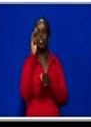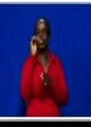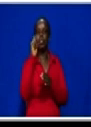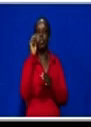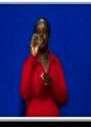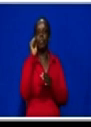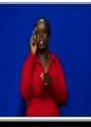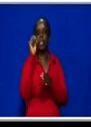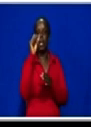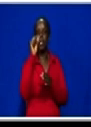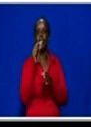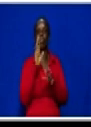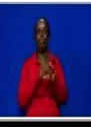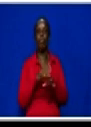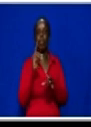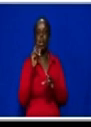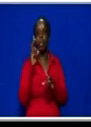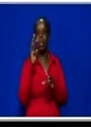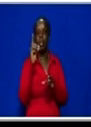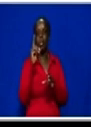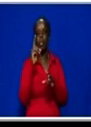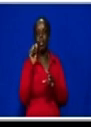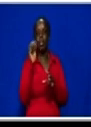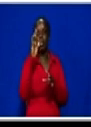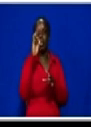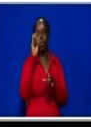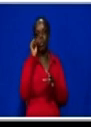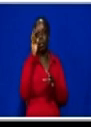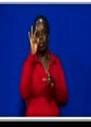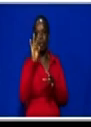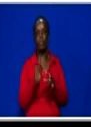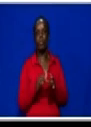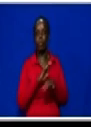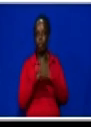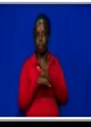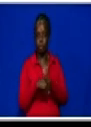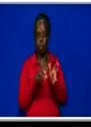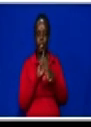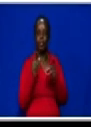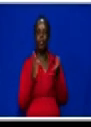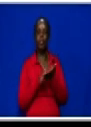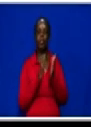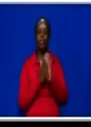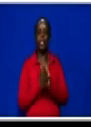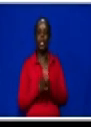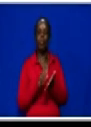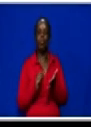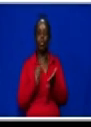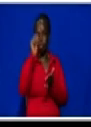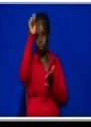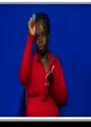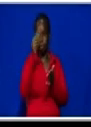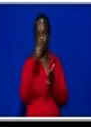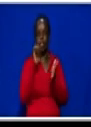dwarfness. So you realize all the offsprings in the first filial generation will all be tall. So that is